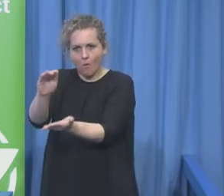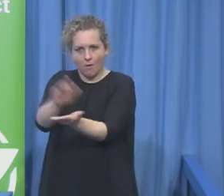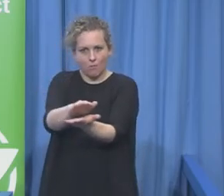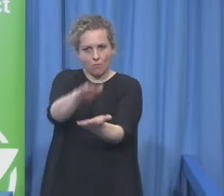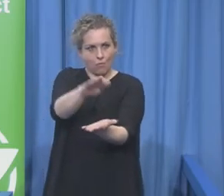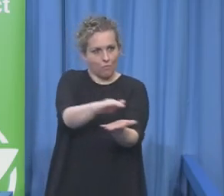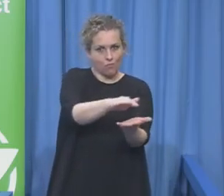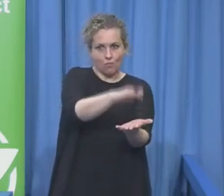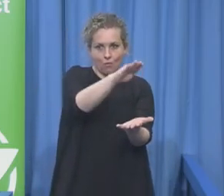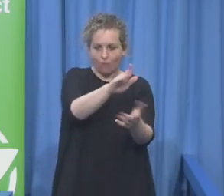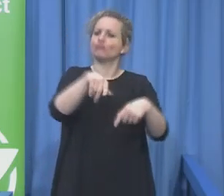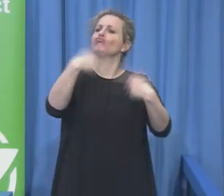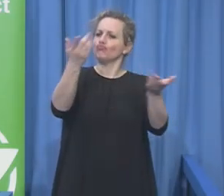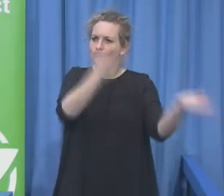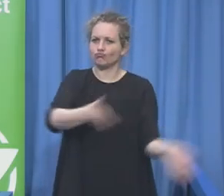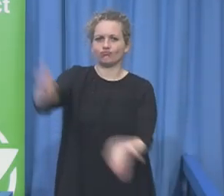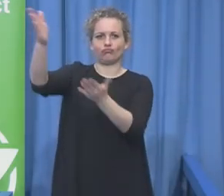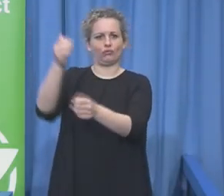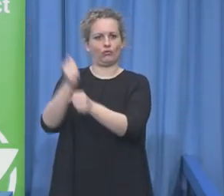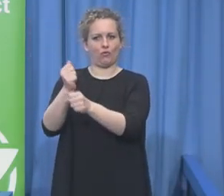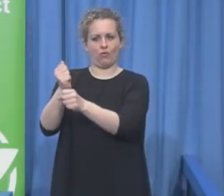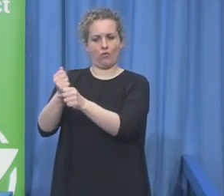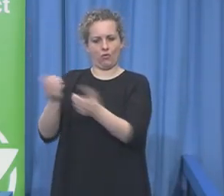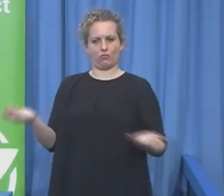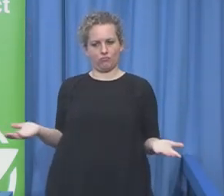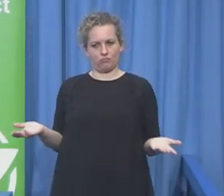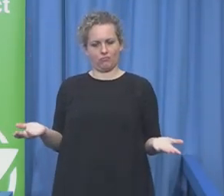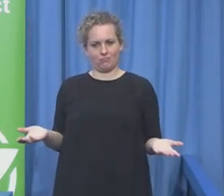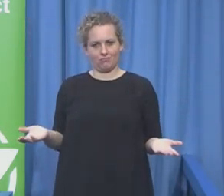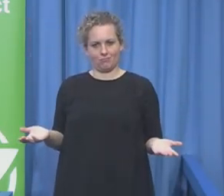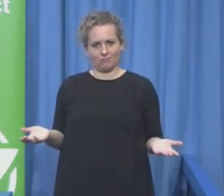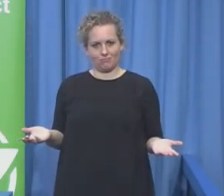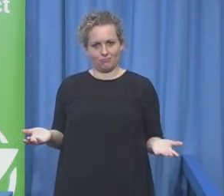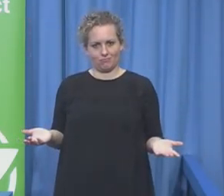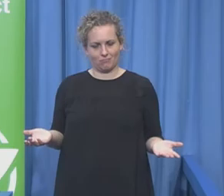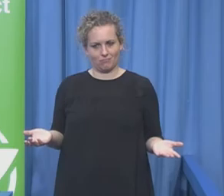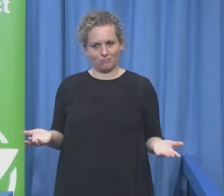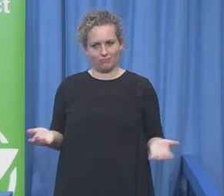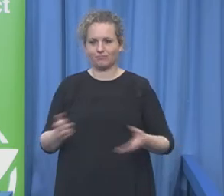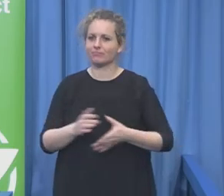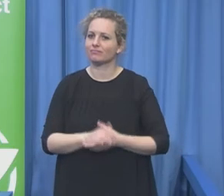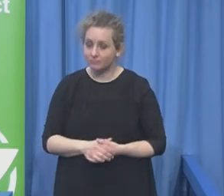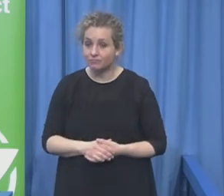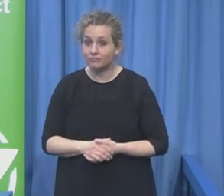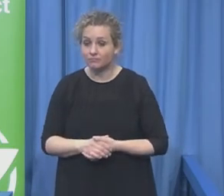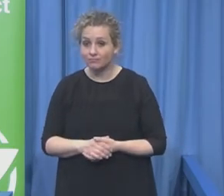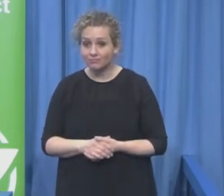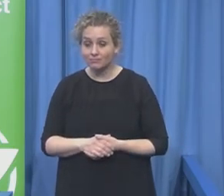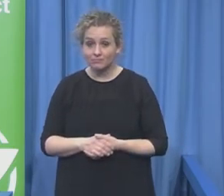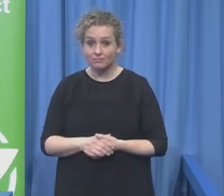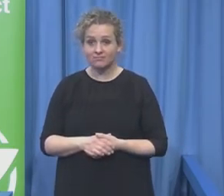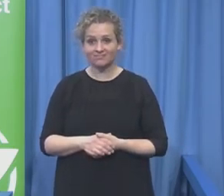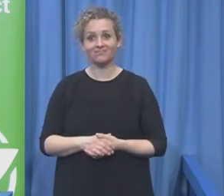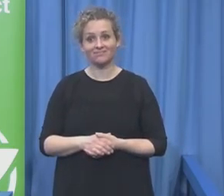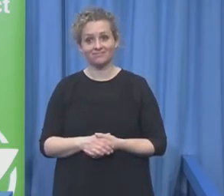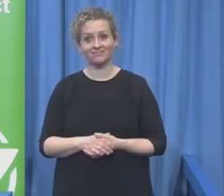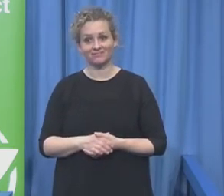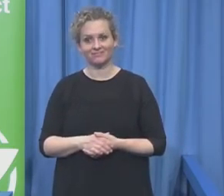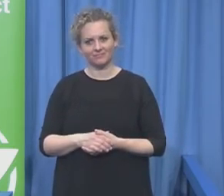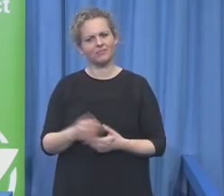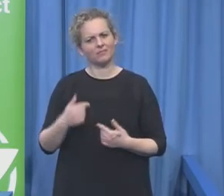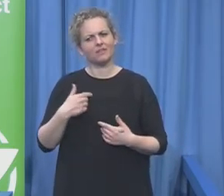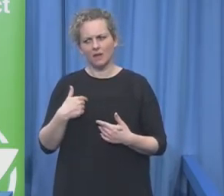got quite a bit of scale, 5 years young, 10,000 youth. So how did you do